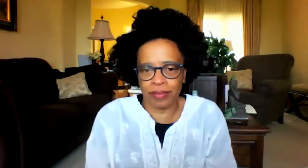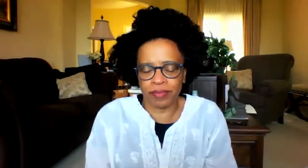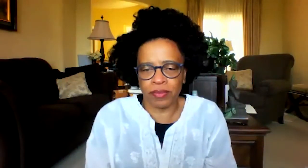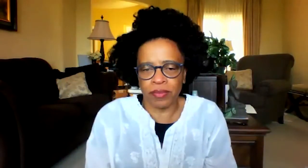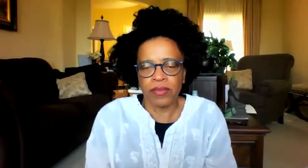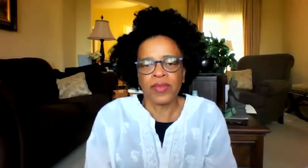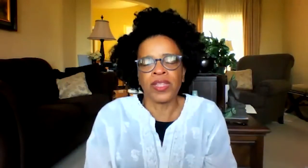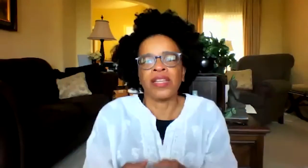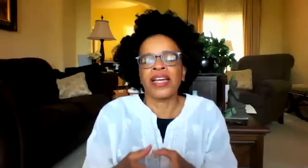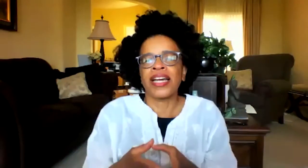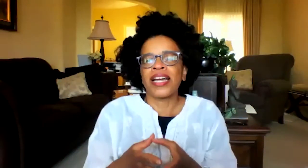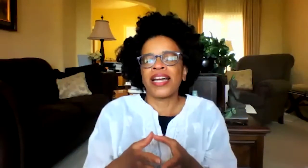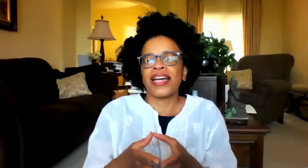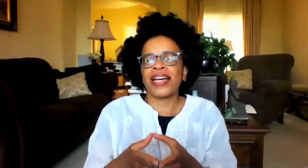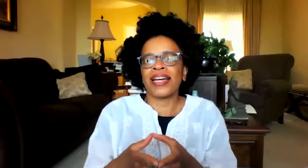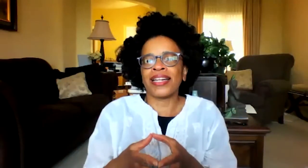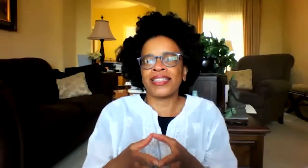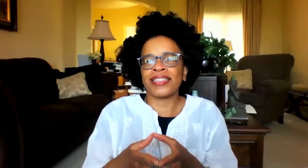you are?